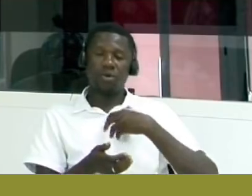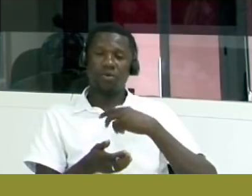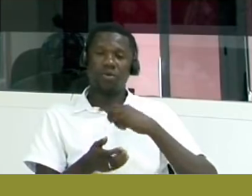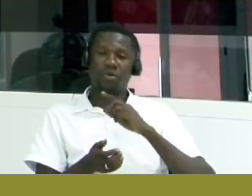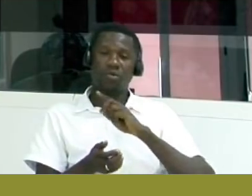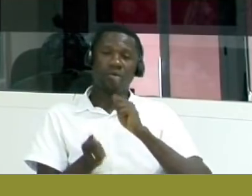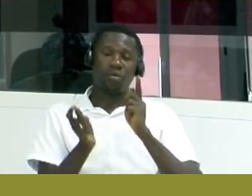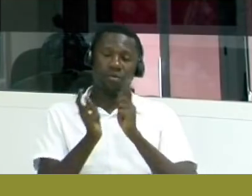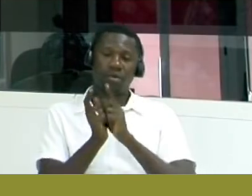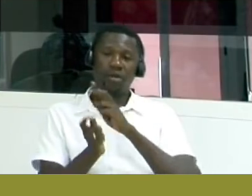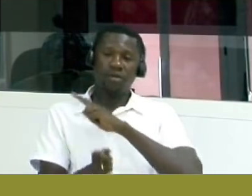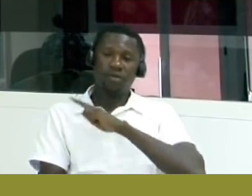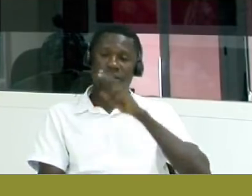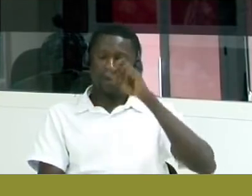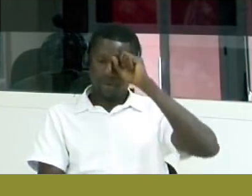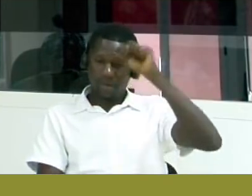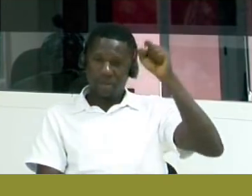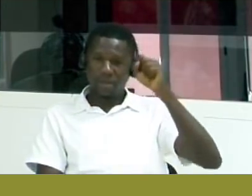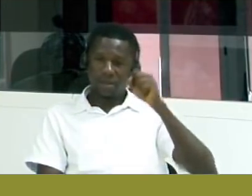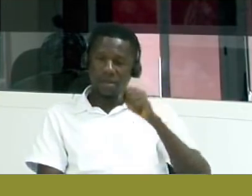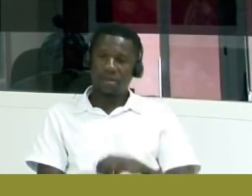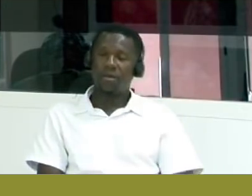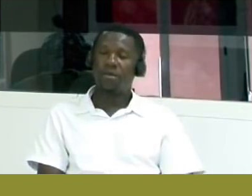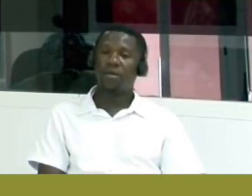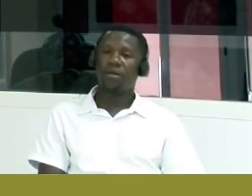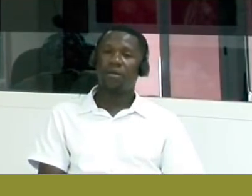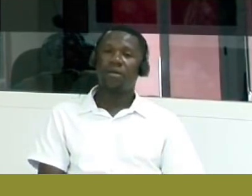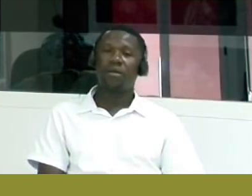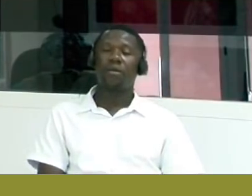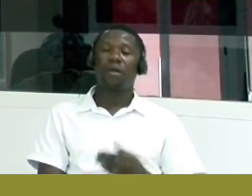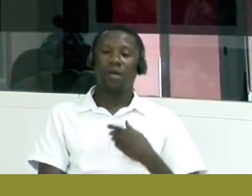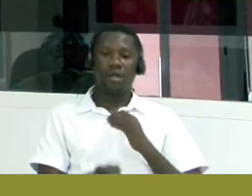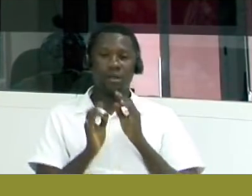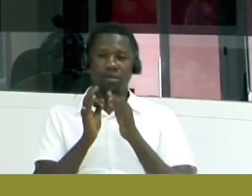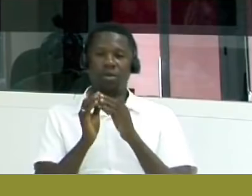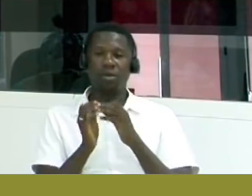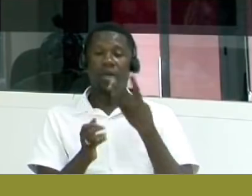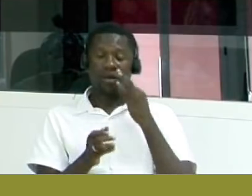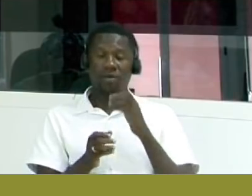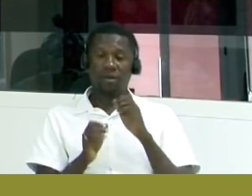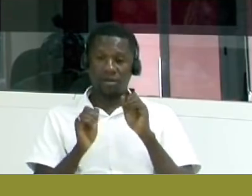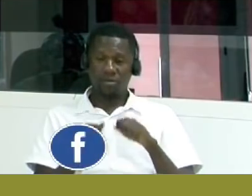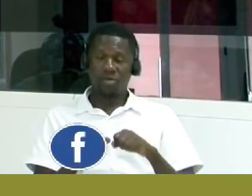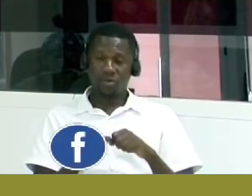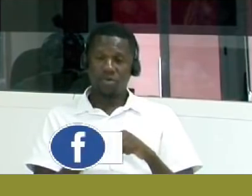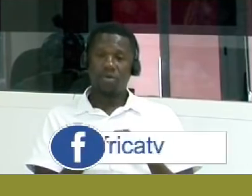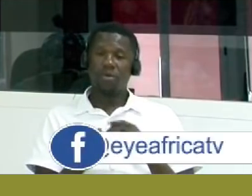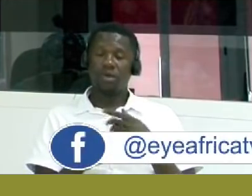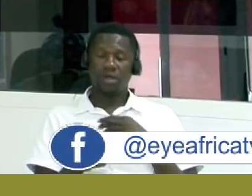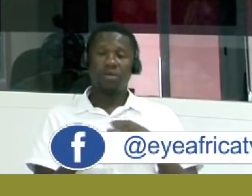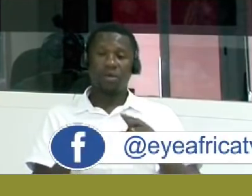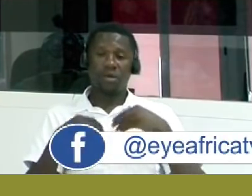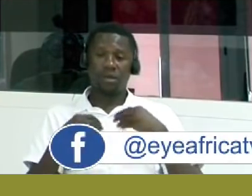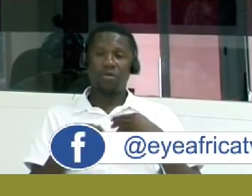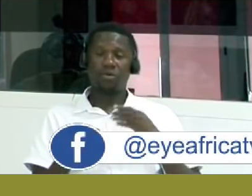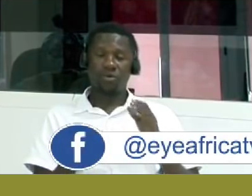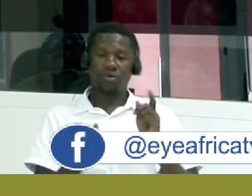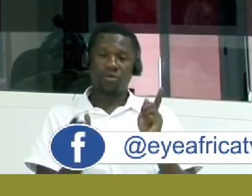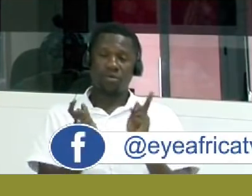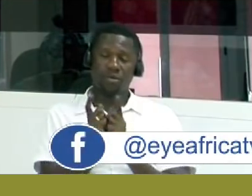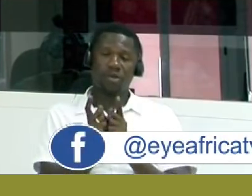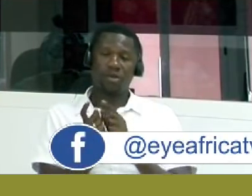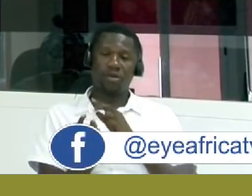gave instructions that if that was the case, let them be allowed to go and see the vice president. From where did you get